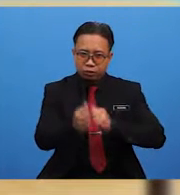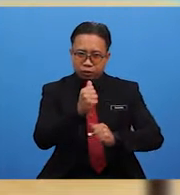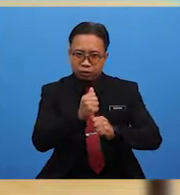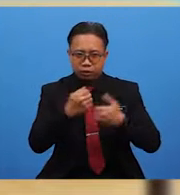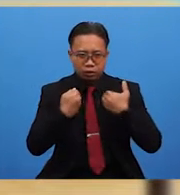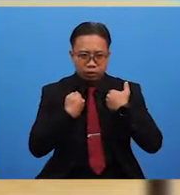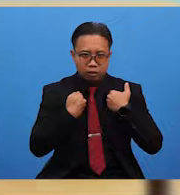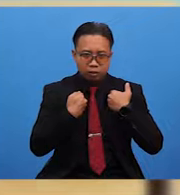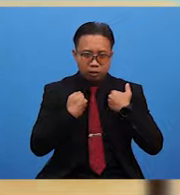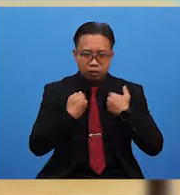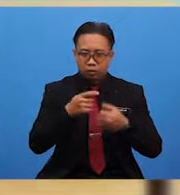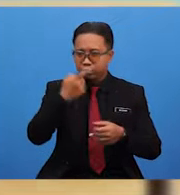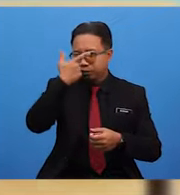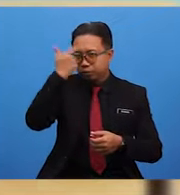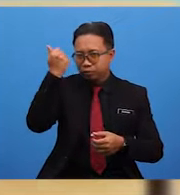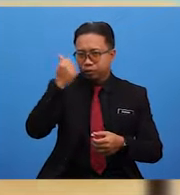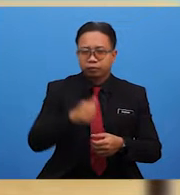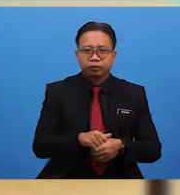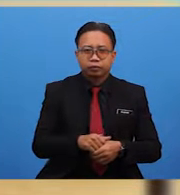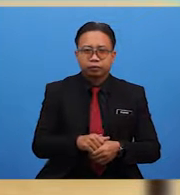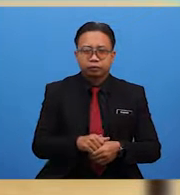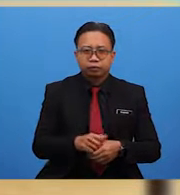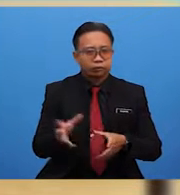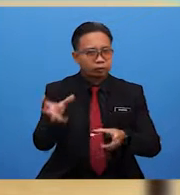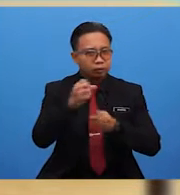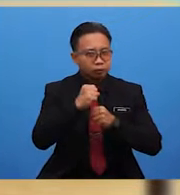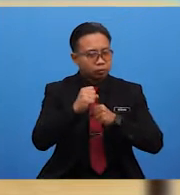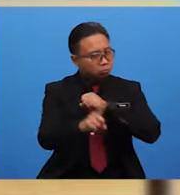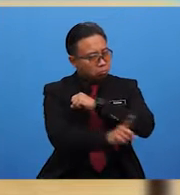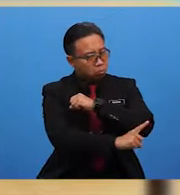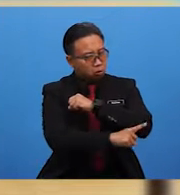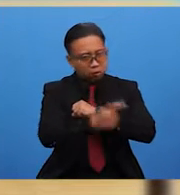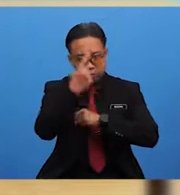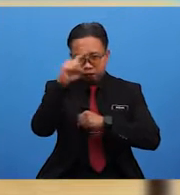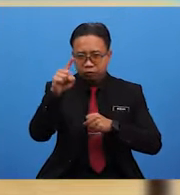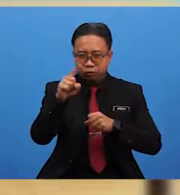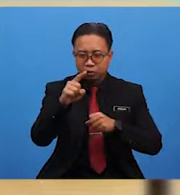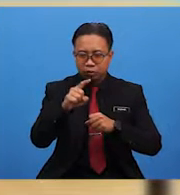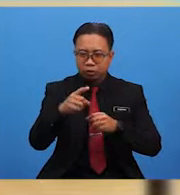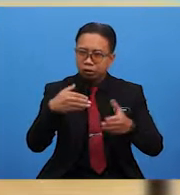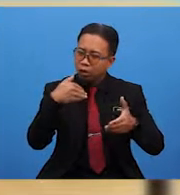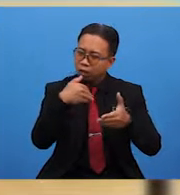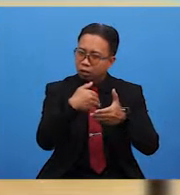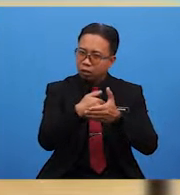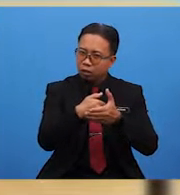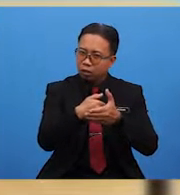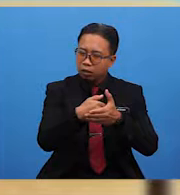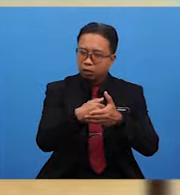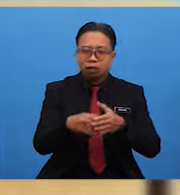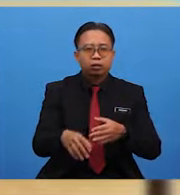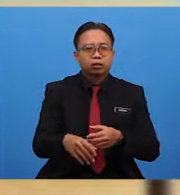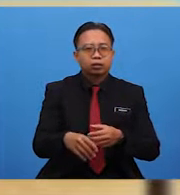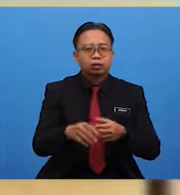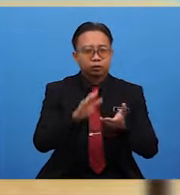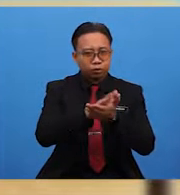a consequence if you do it, like getting a punishment for breaking a school rule. Shall we look at